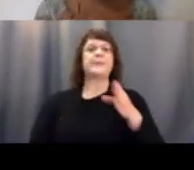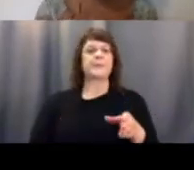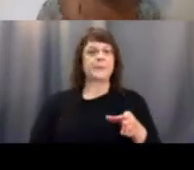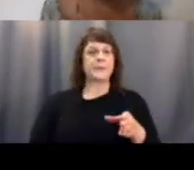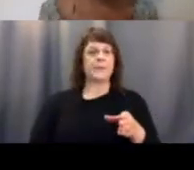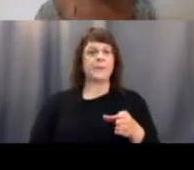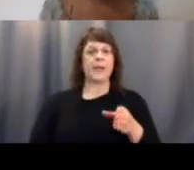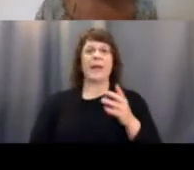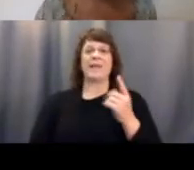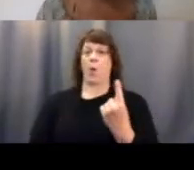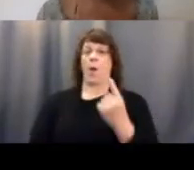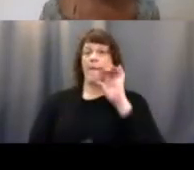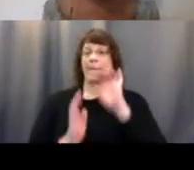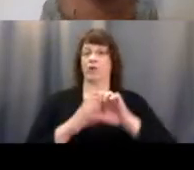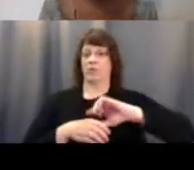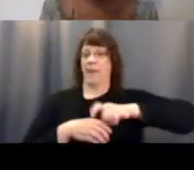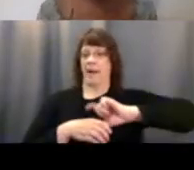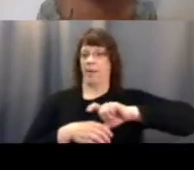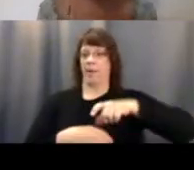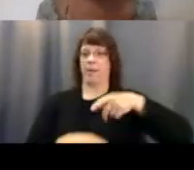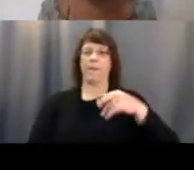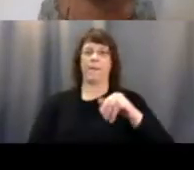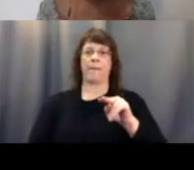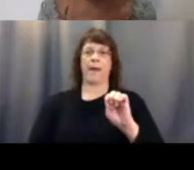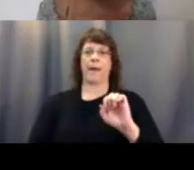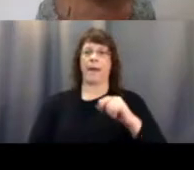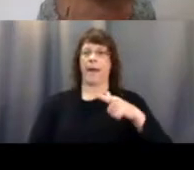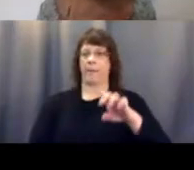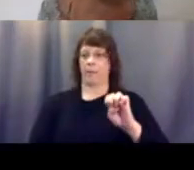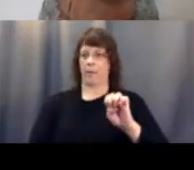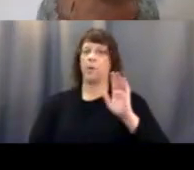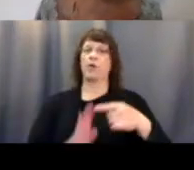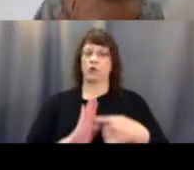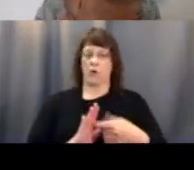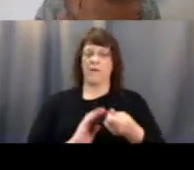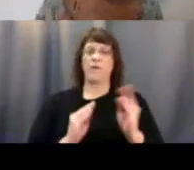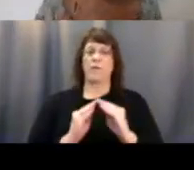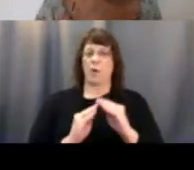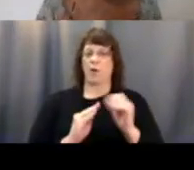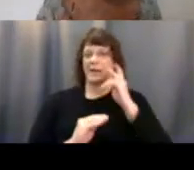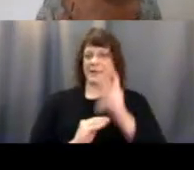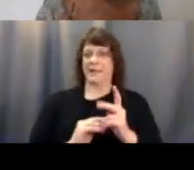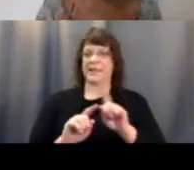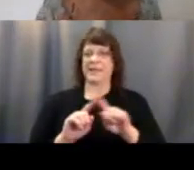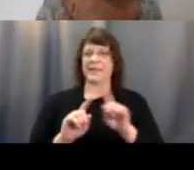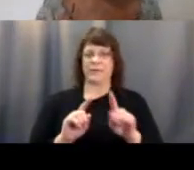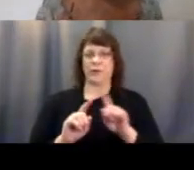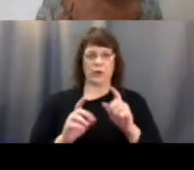still version of the pineapple that I just showed you. And I'll show a couple others just so you have a better chance at